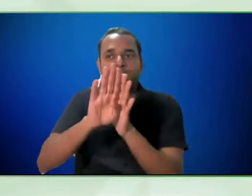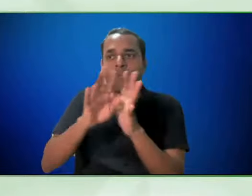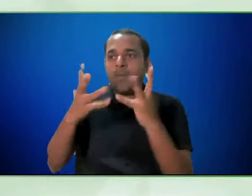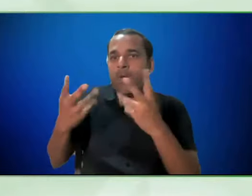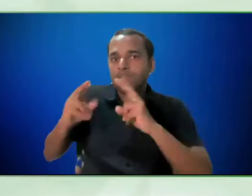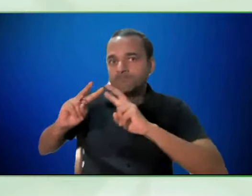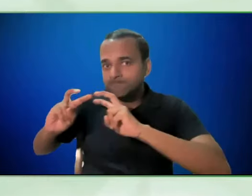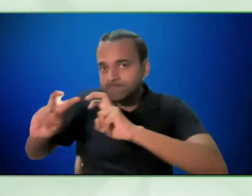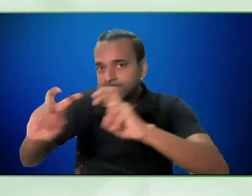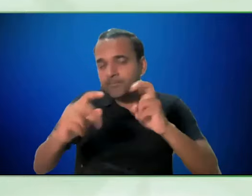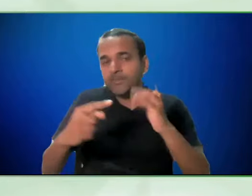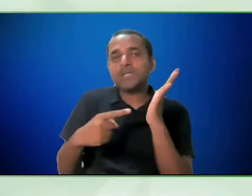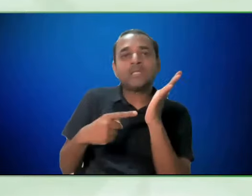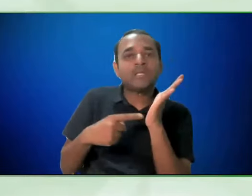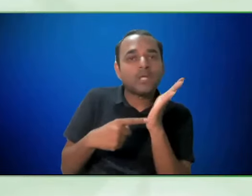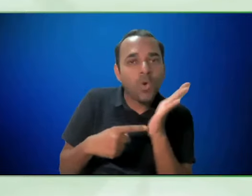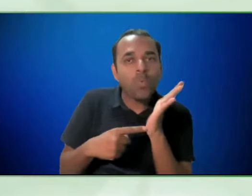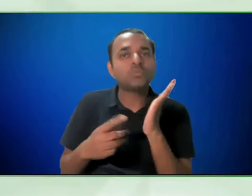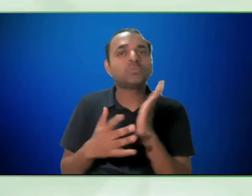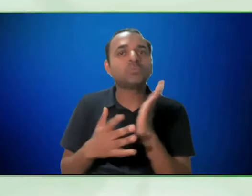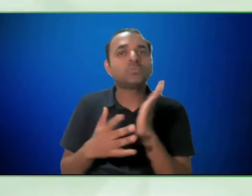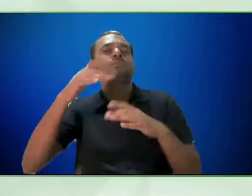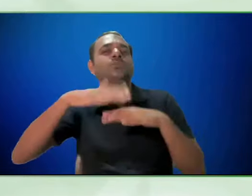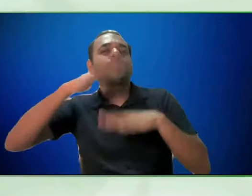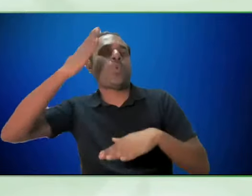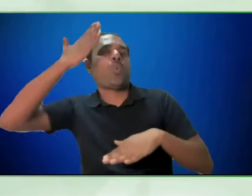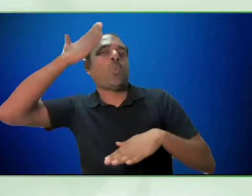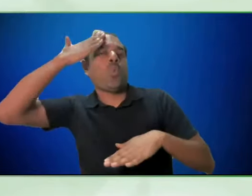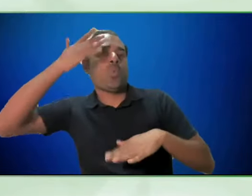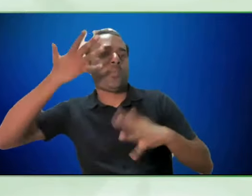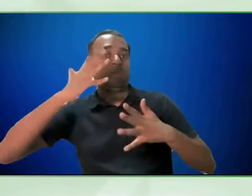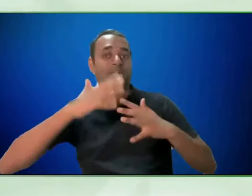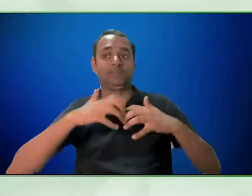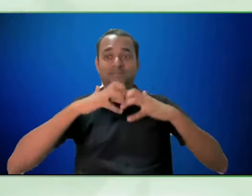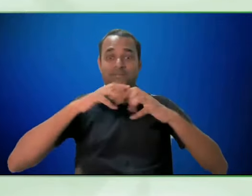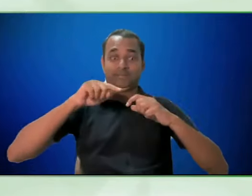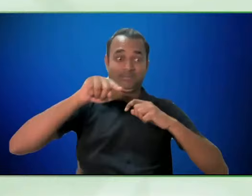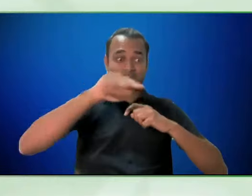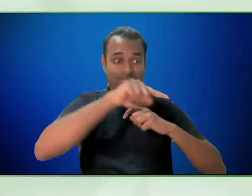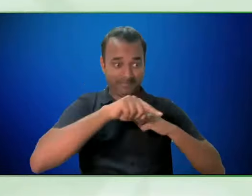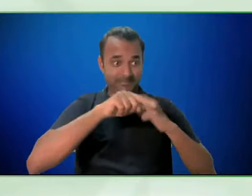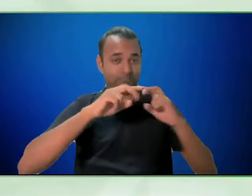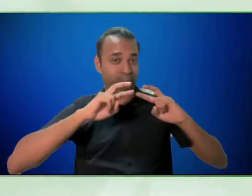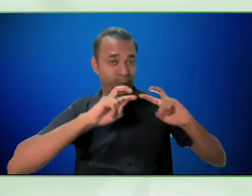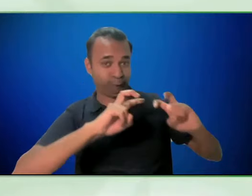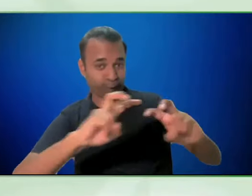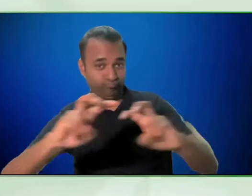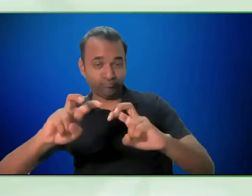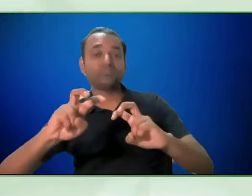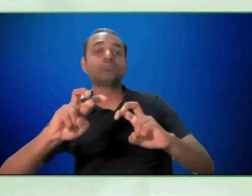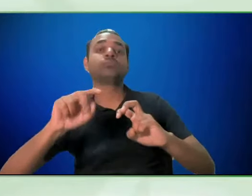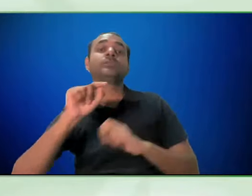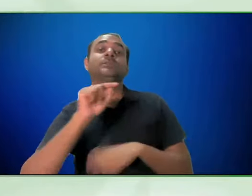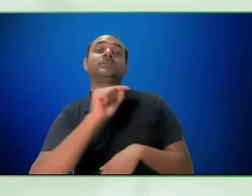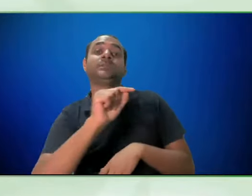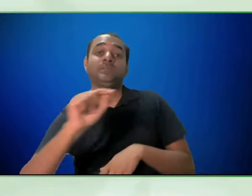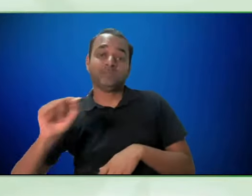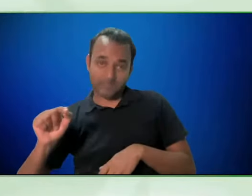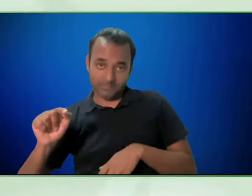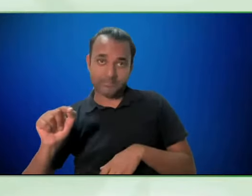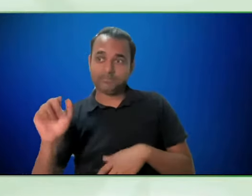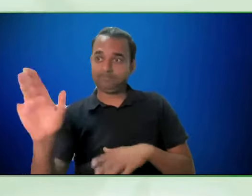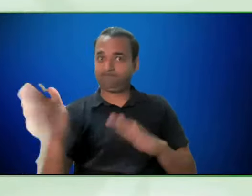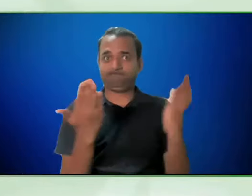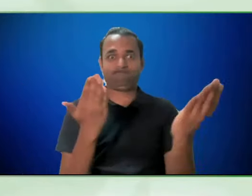but it is an extensive summary of the report, and also a summary of 45 studies